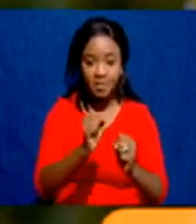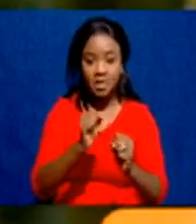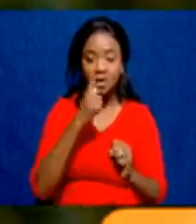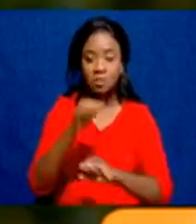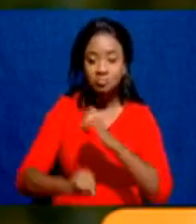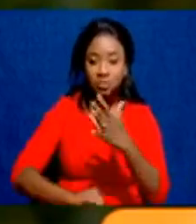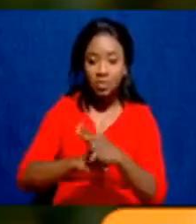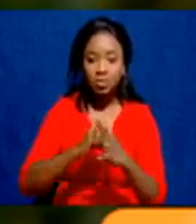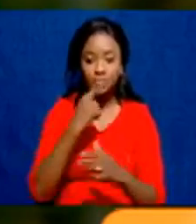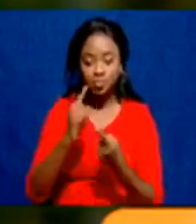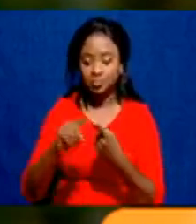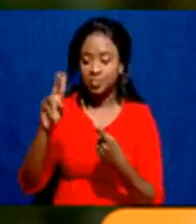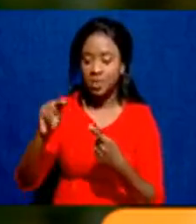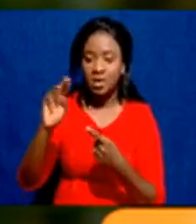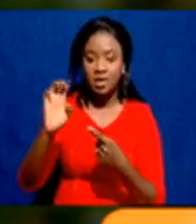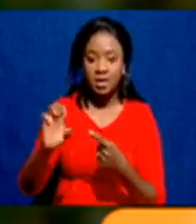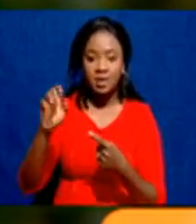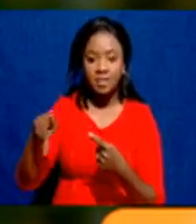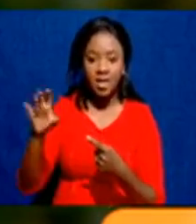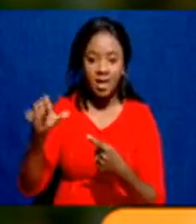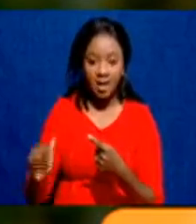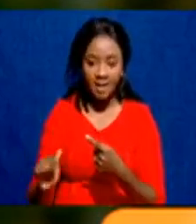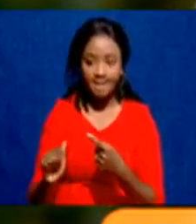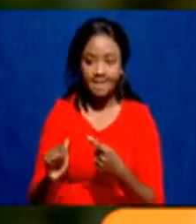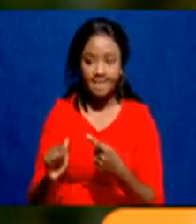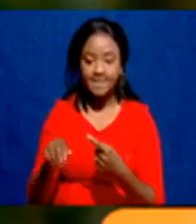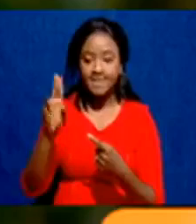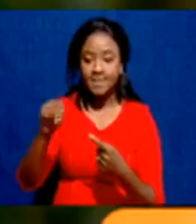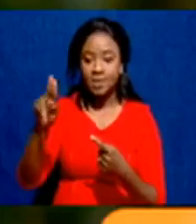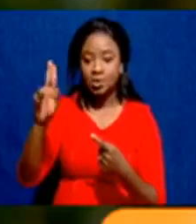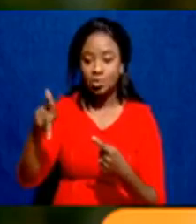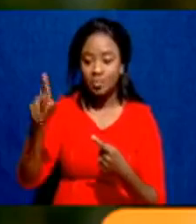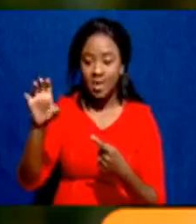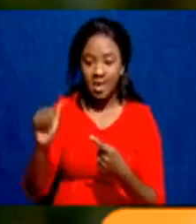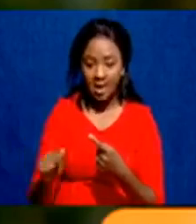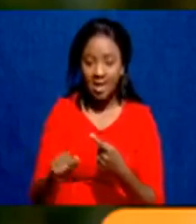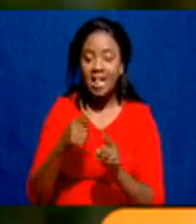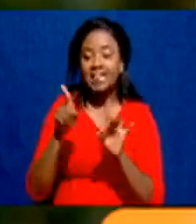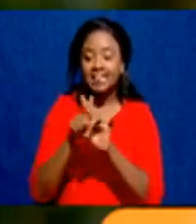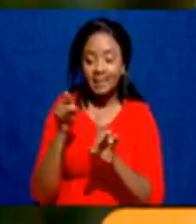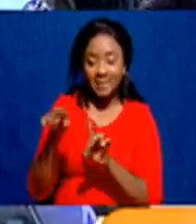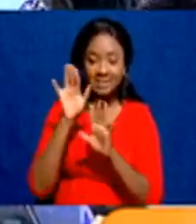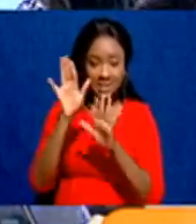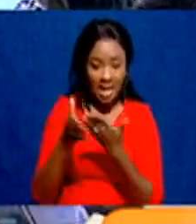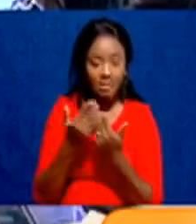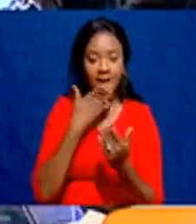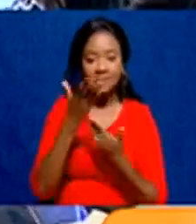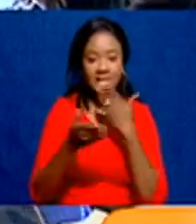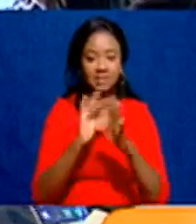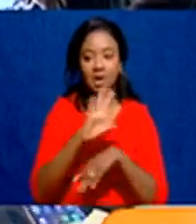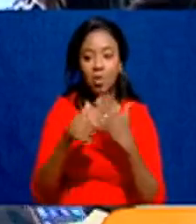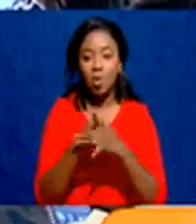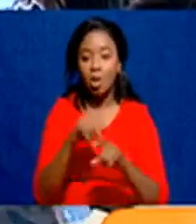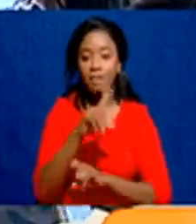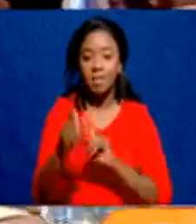by NUPEA into the local community. It is so important that all the questions are answered. Despite